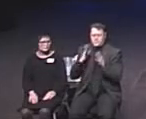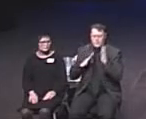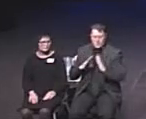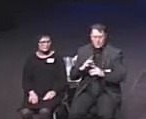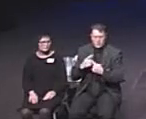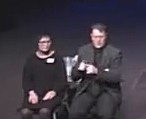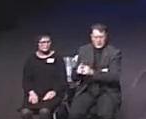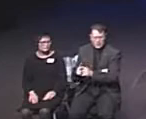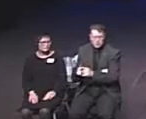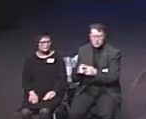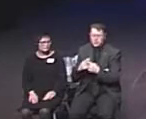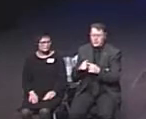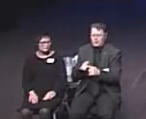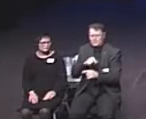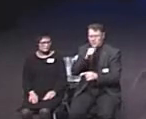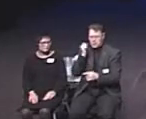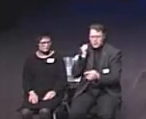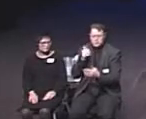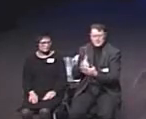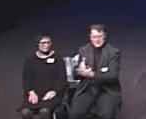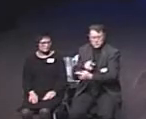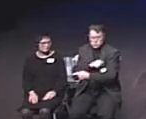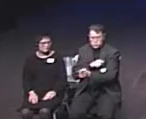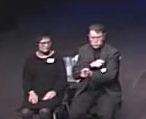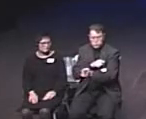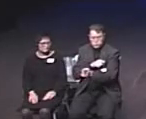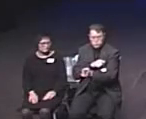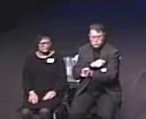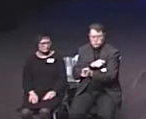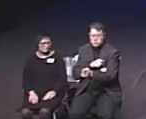disabilities, different difficulties that they have to